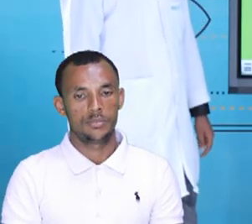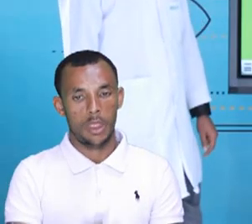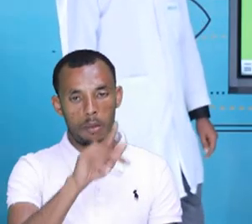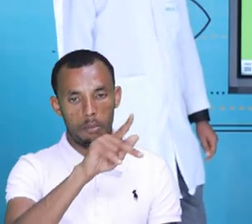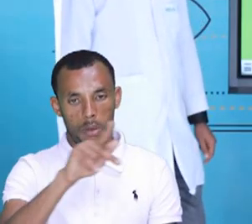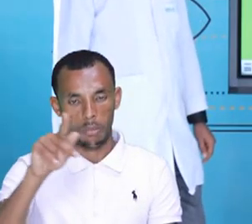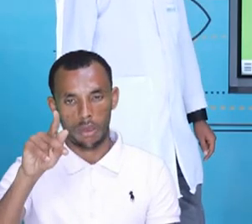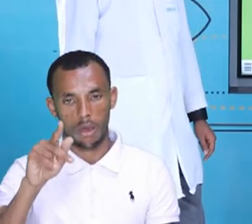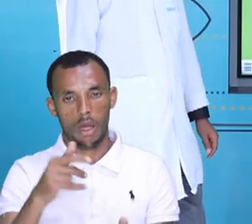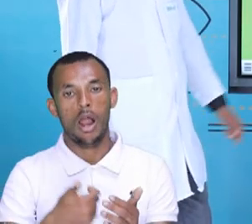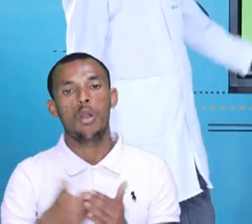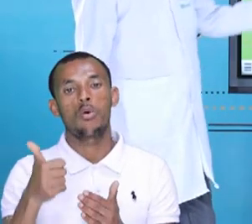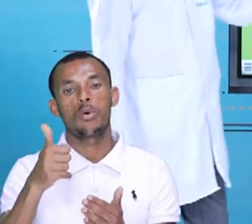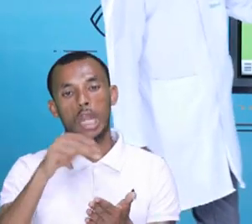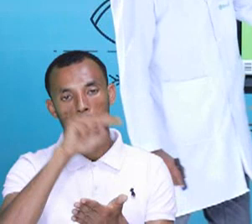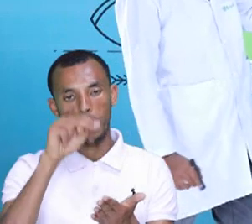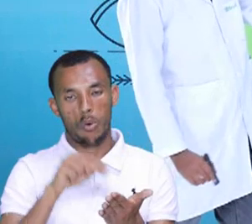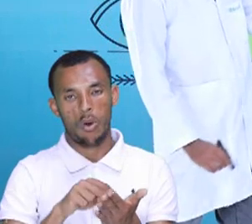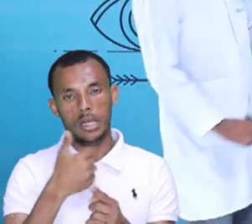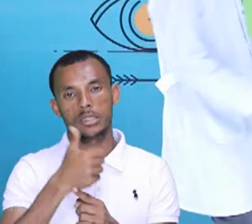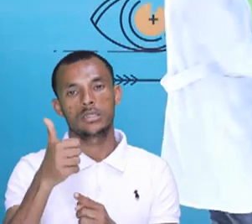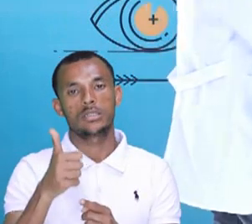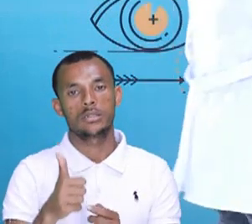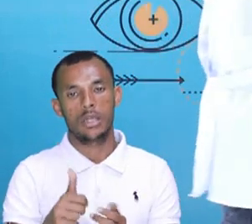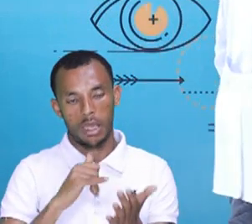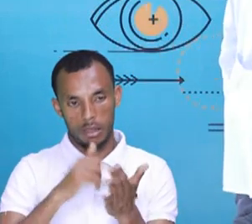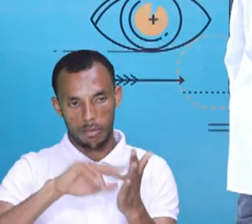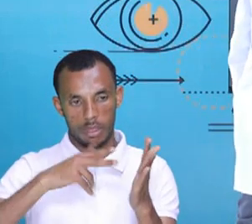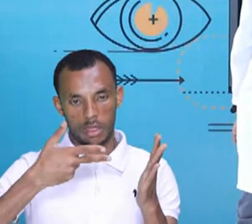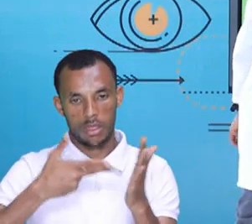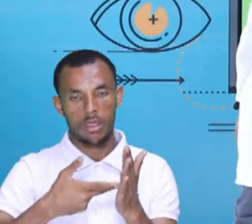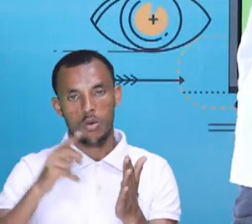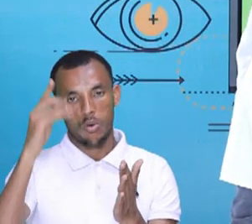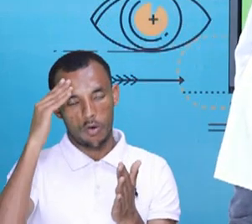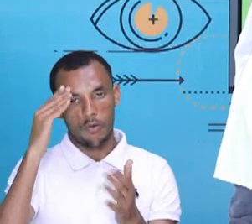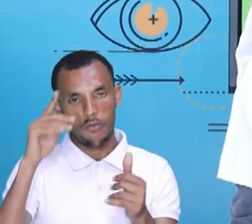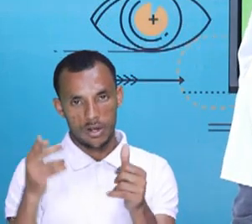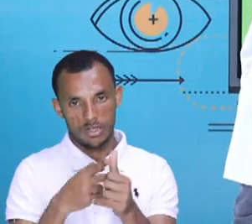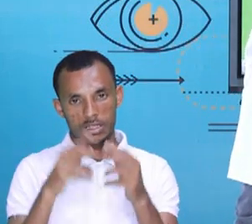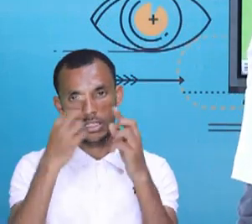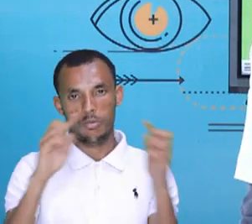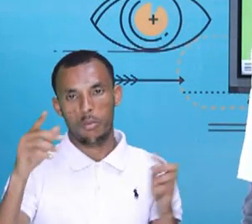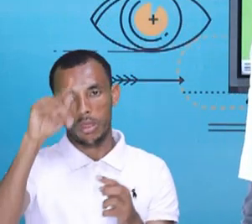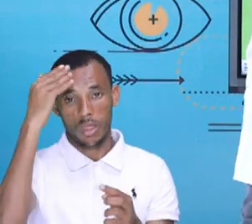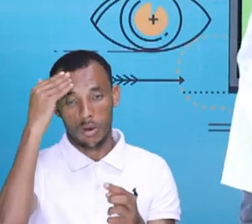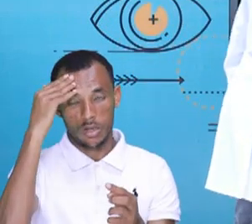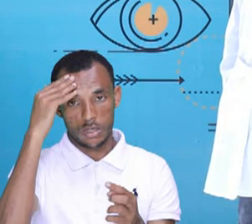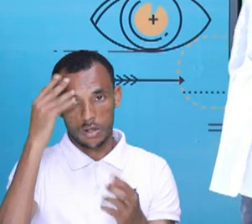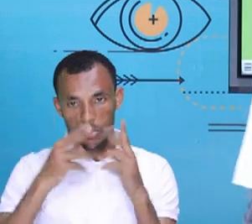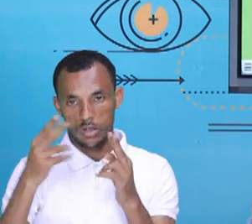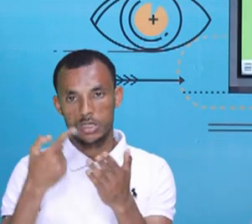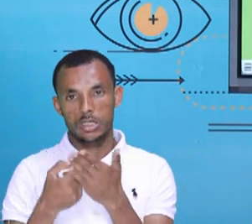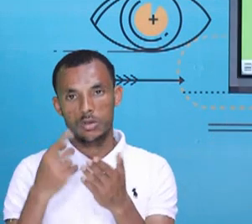PP along nuclear axis. Now, PP along nuclear axis means, you know first the shape of P. Look, this one